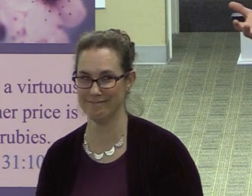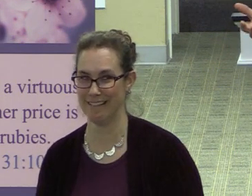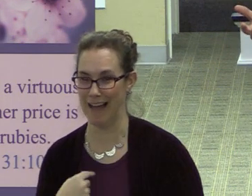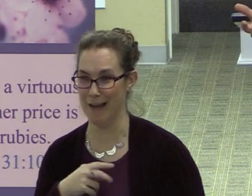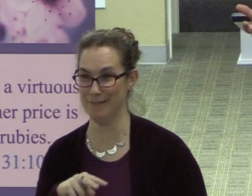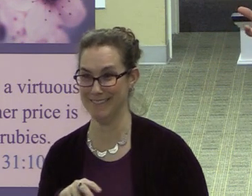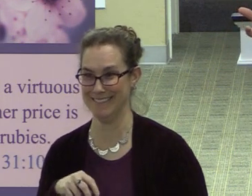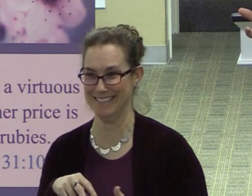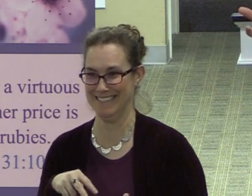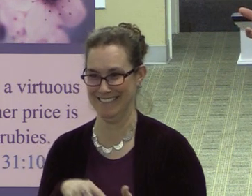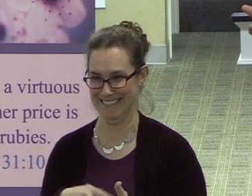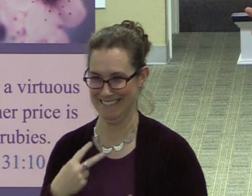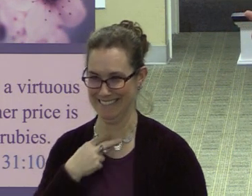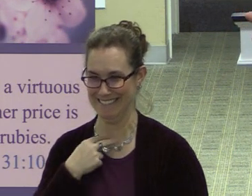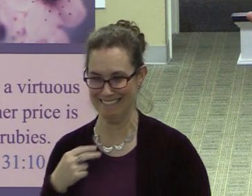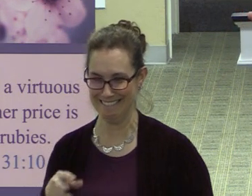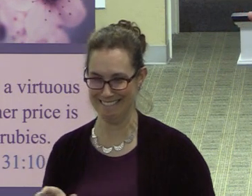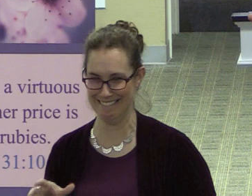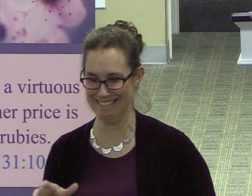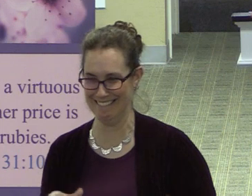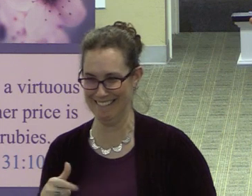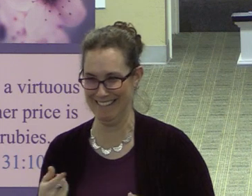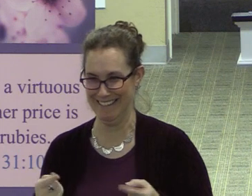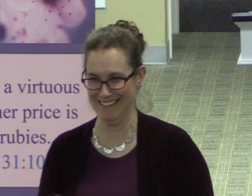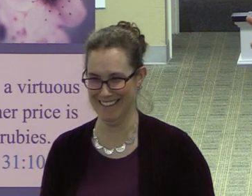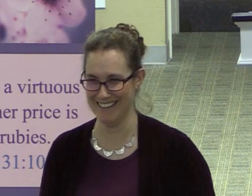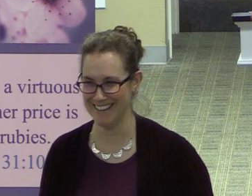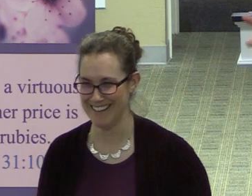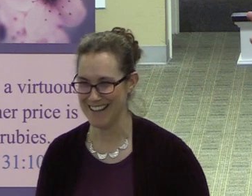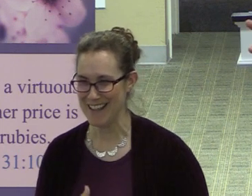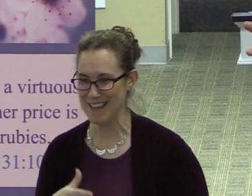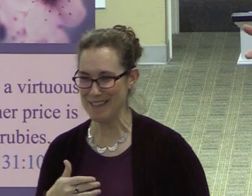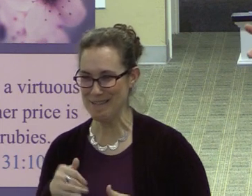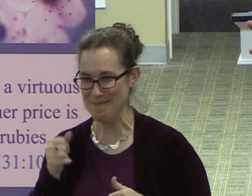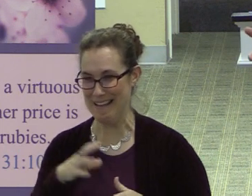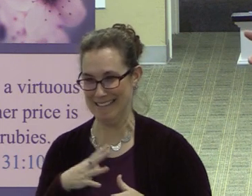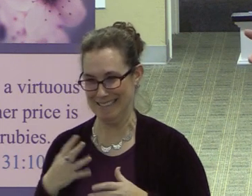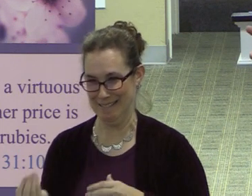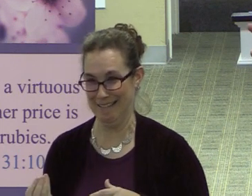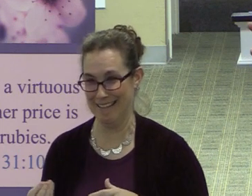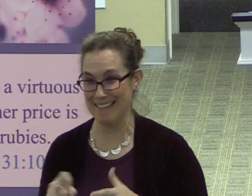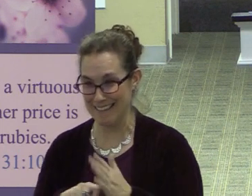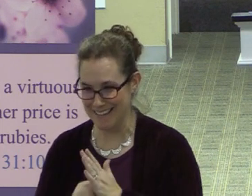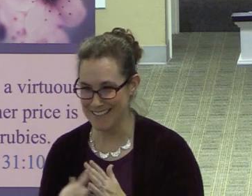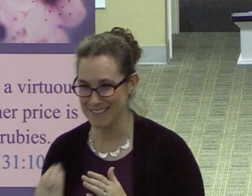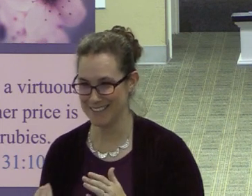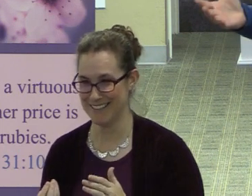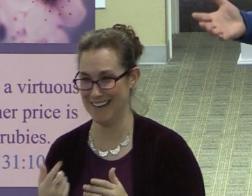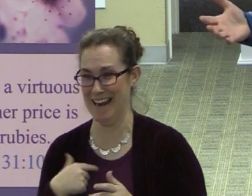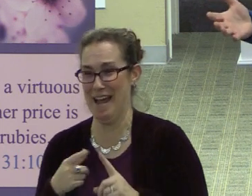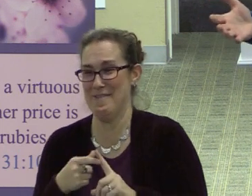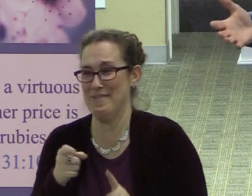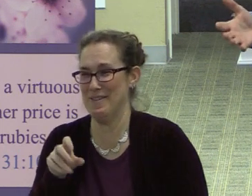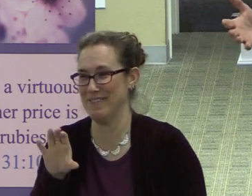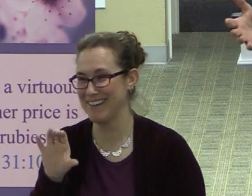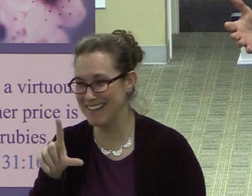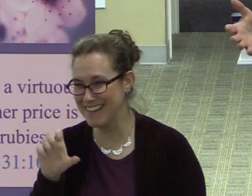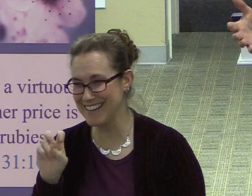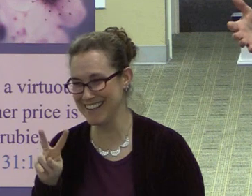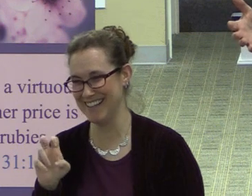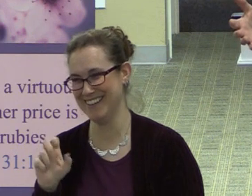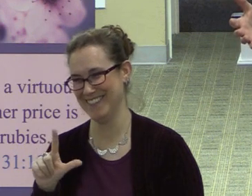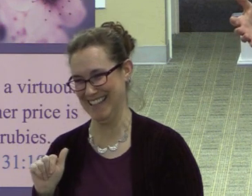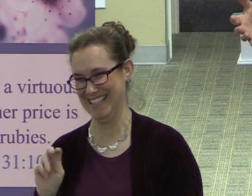and I'm stunned. I can't believe what just happened. I'm sitting in the boat. The operator's gone. The key is gone. And I'm from Cleveland. It doesn't work